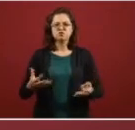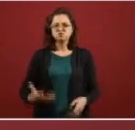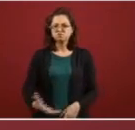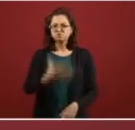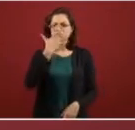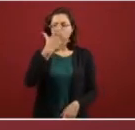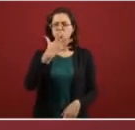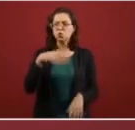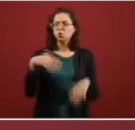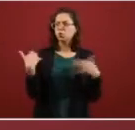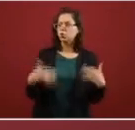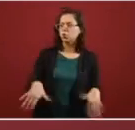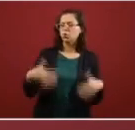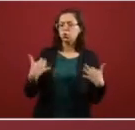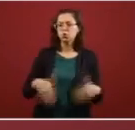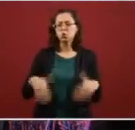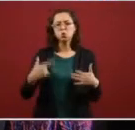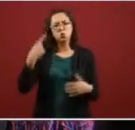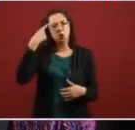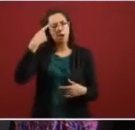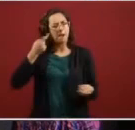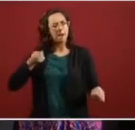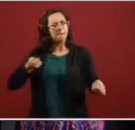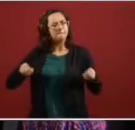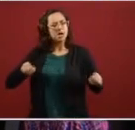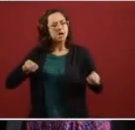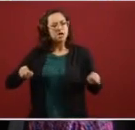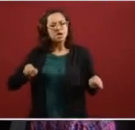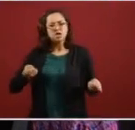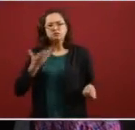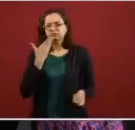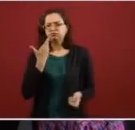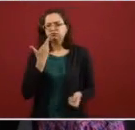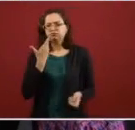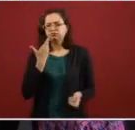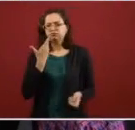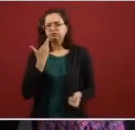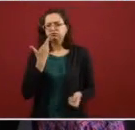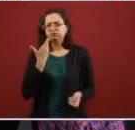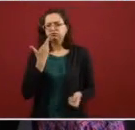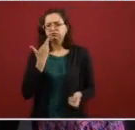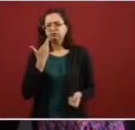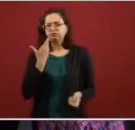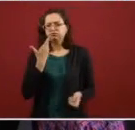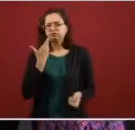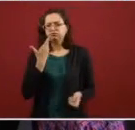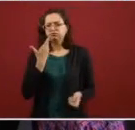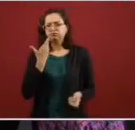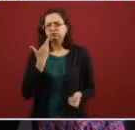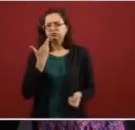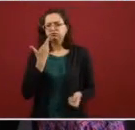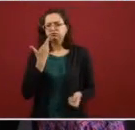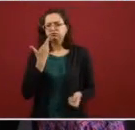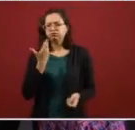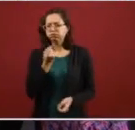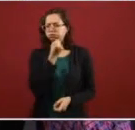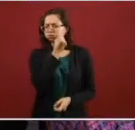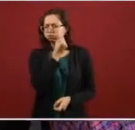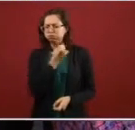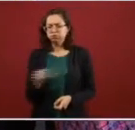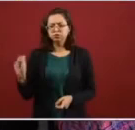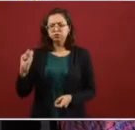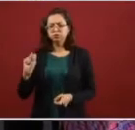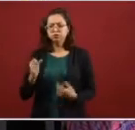Fuera de serie y también habilidad. And he also has great abilities. Para